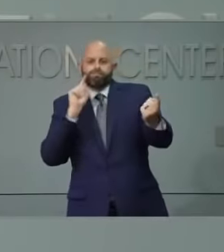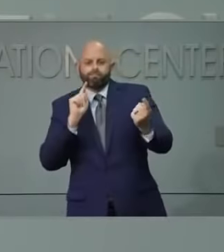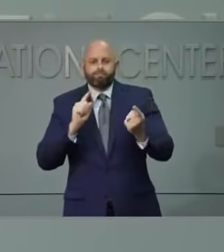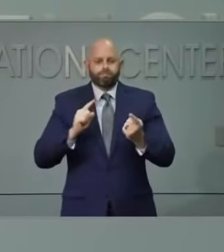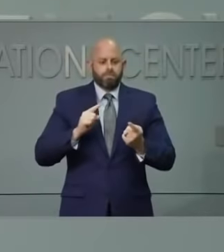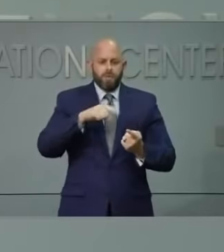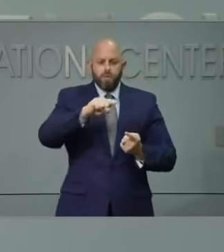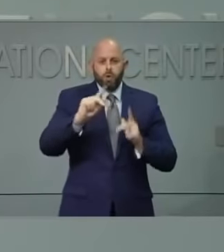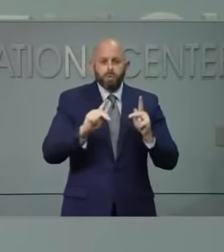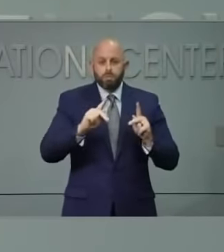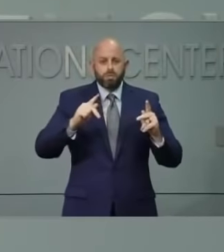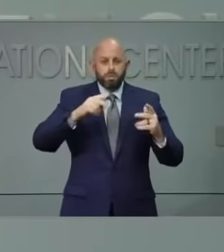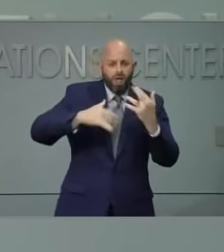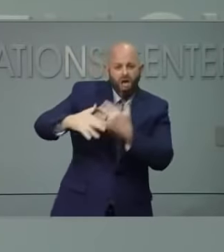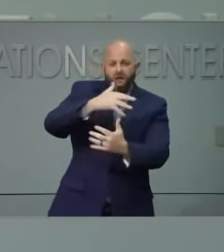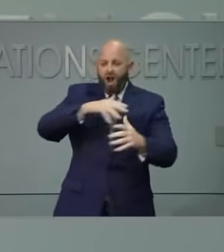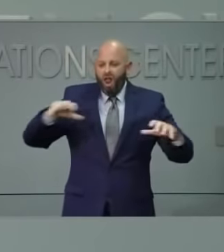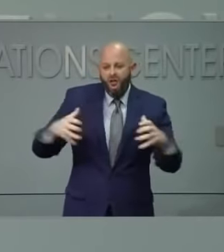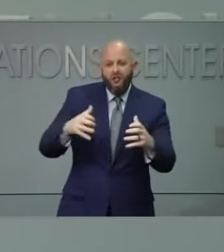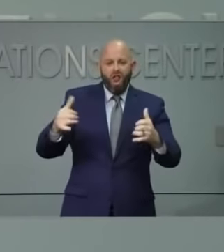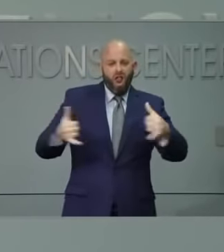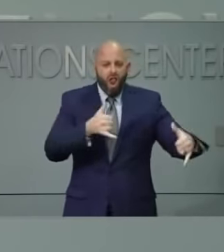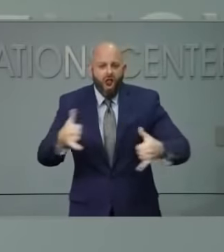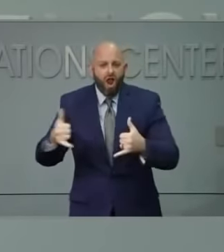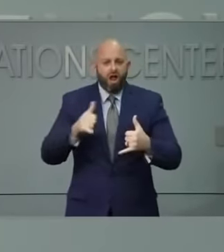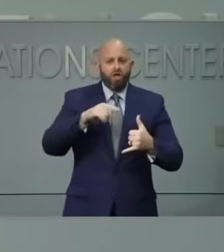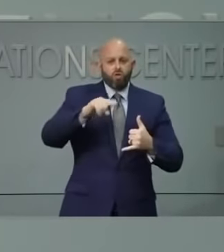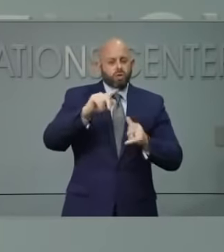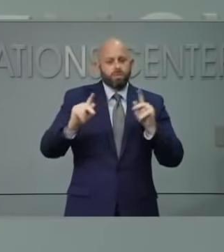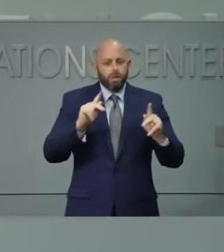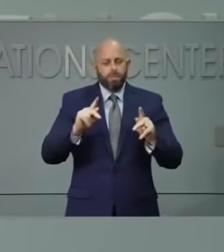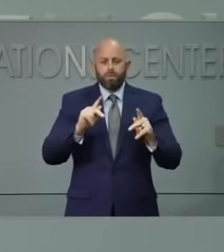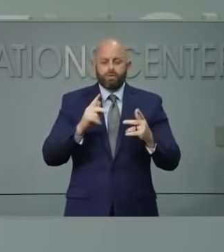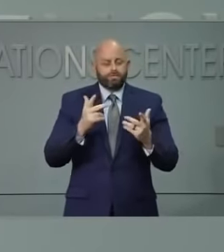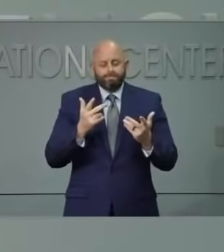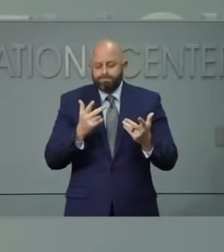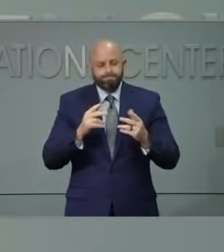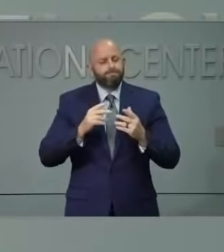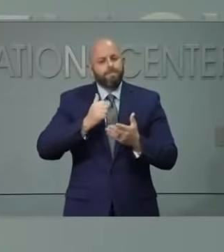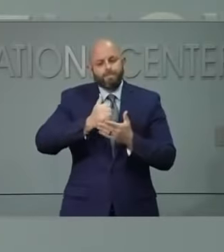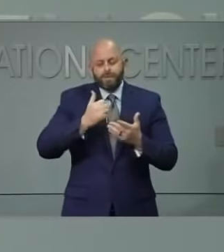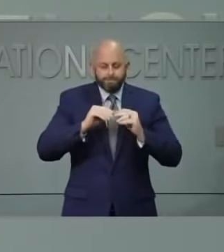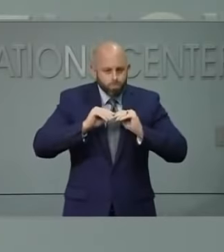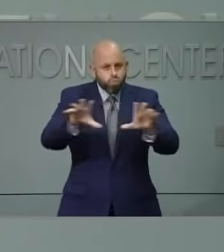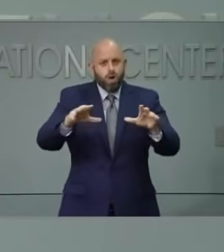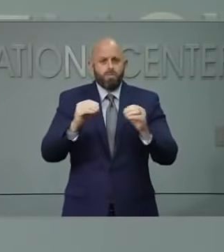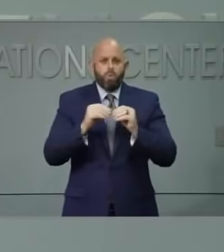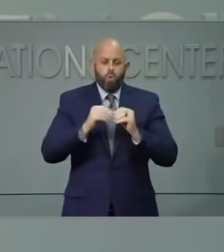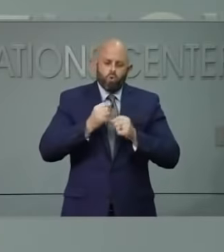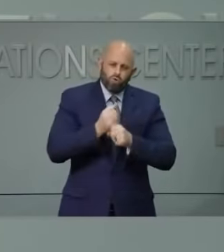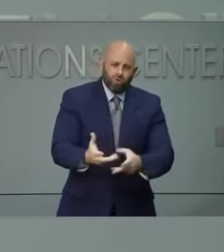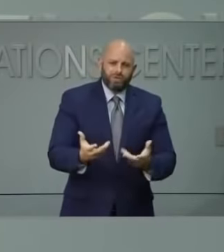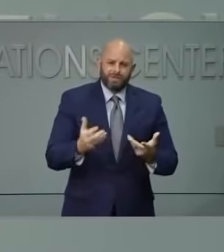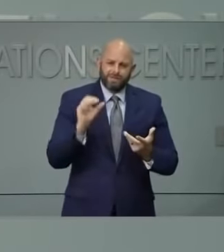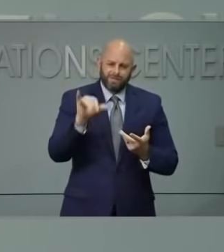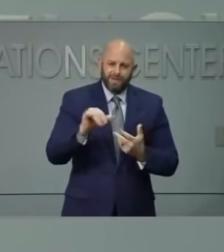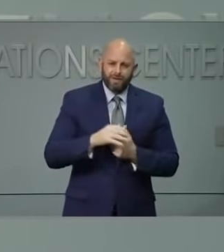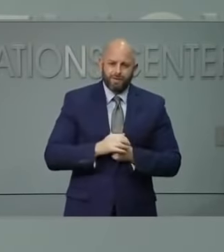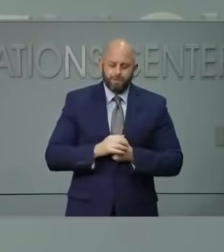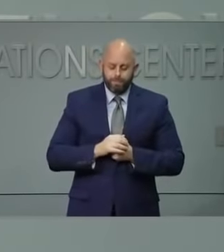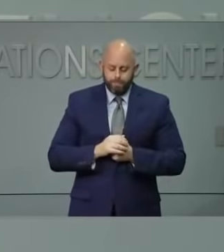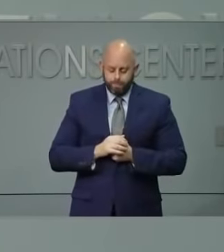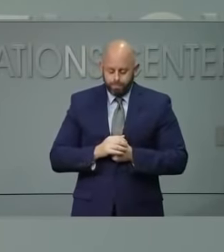gathering capacity numbers, and they are being a part of this community spread? Yeah, Maureen, thanks for that question.